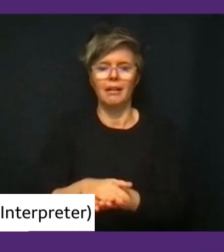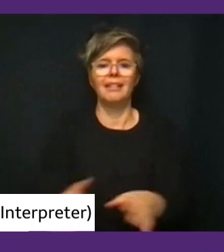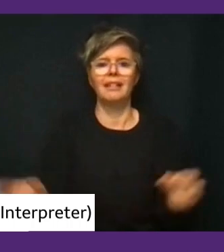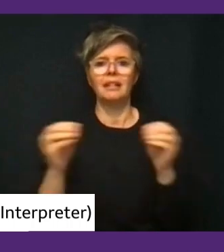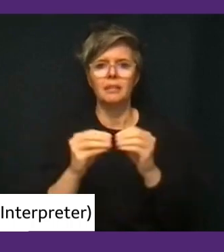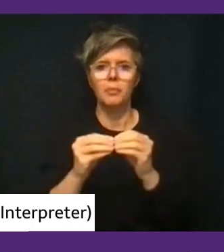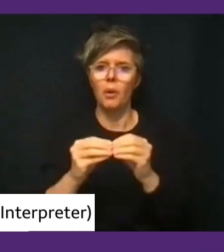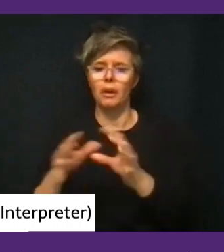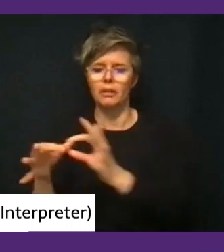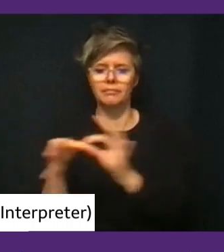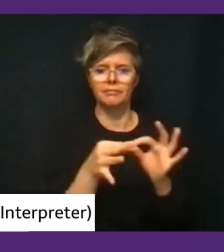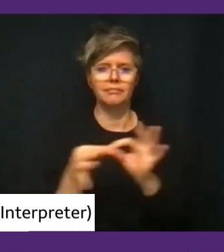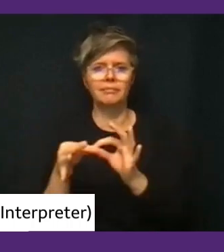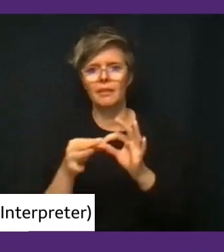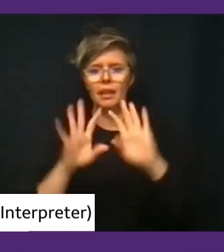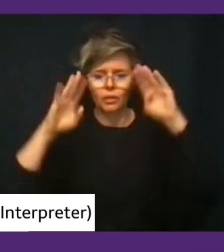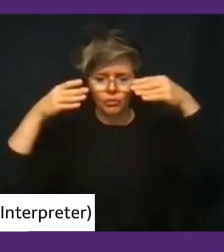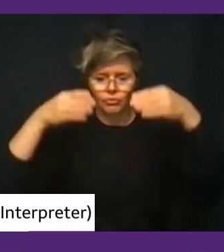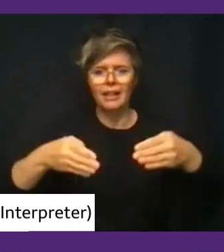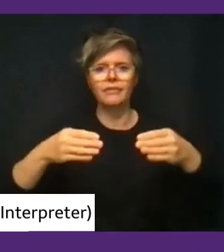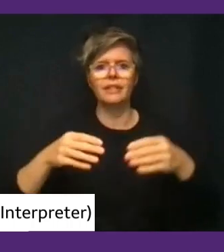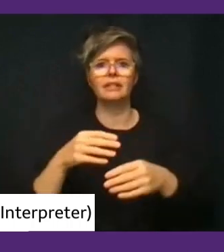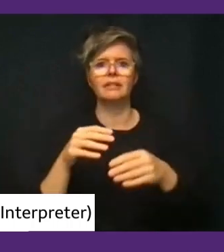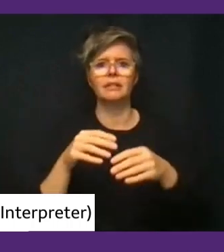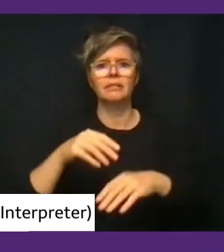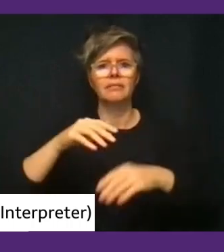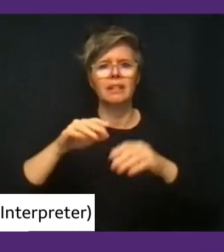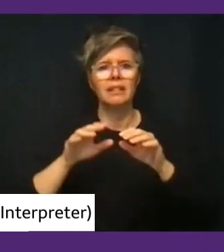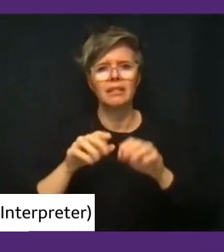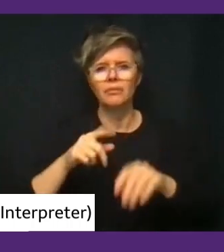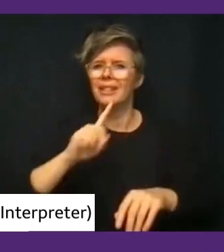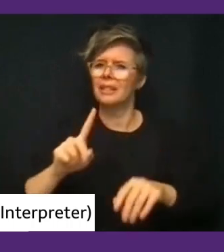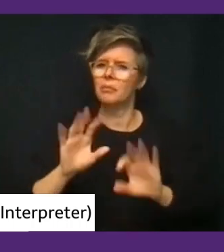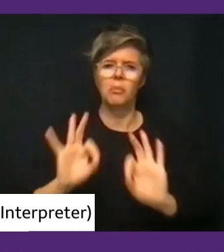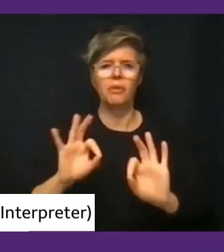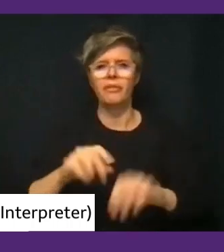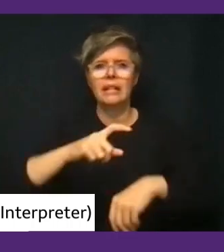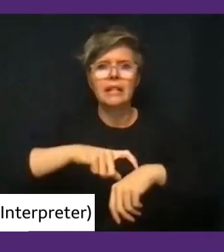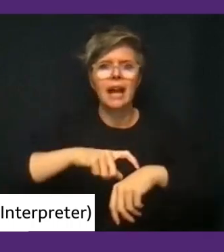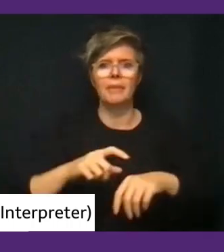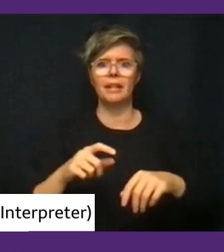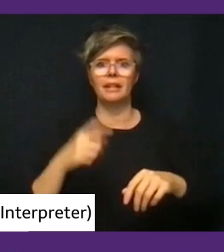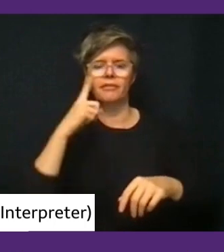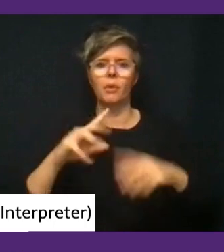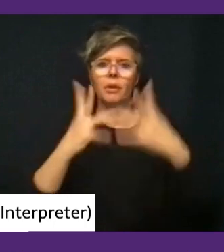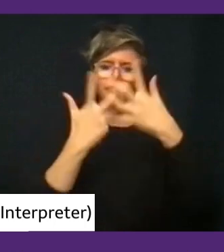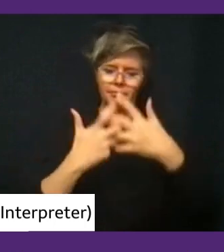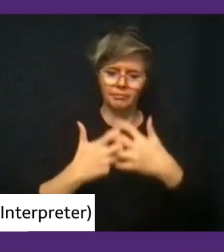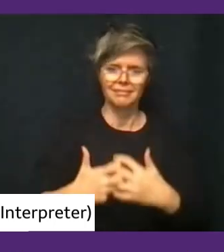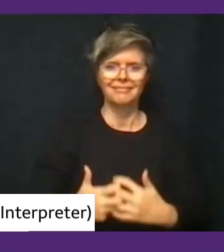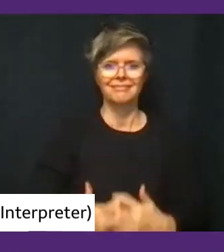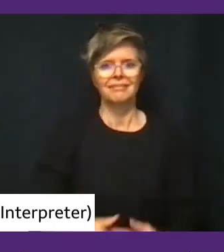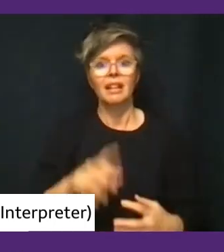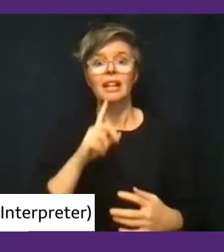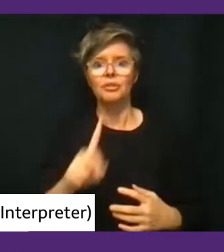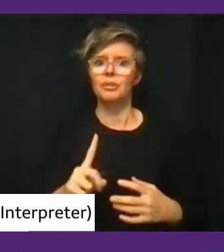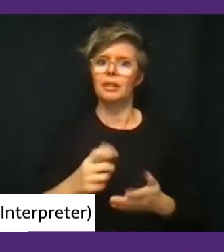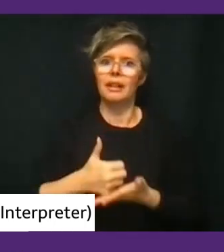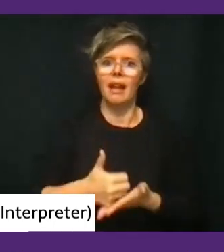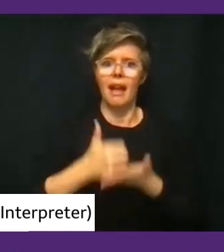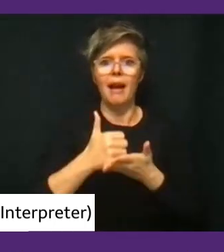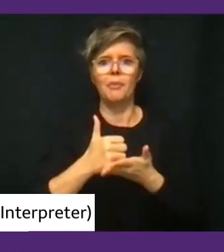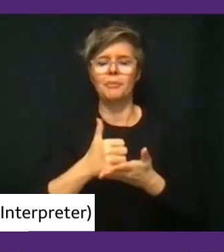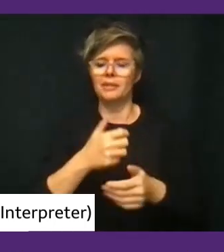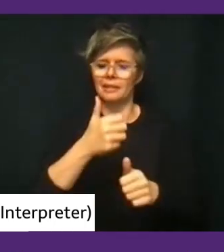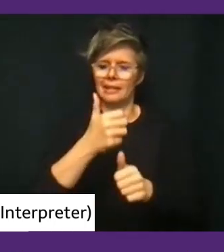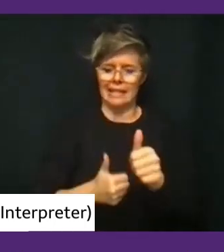relevant and timely. And so I think it's kind of all together worked to help each